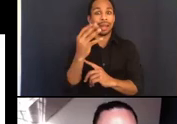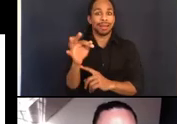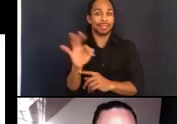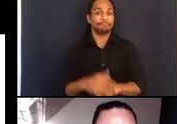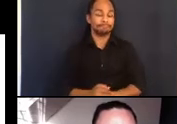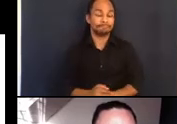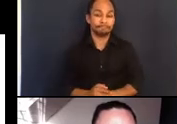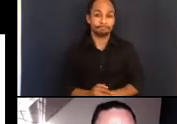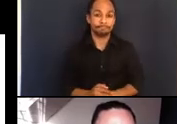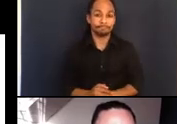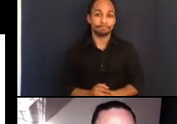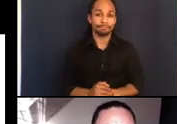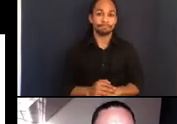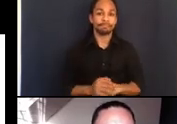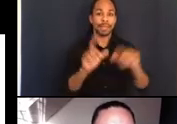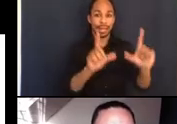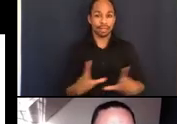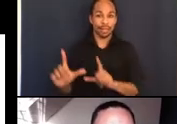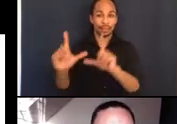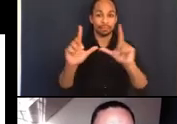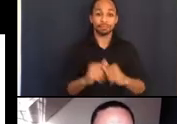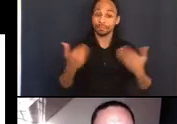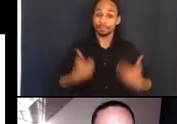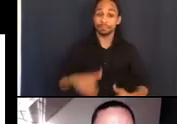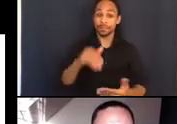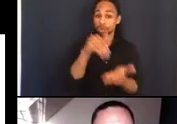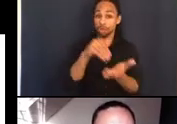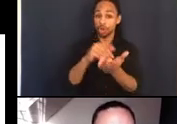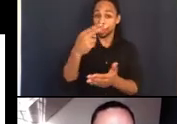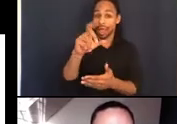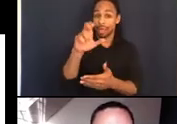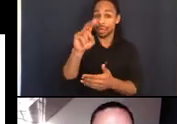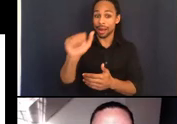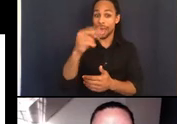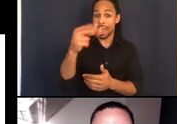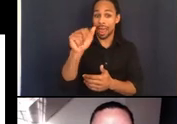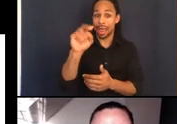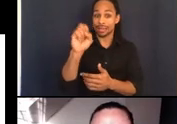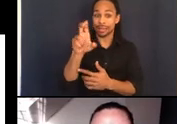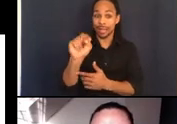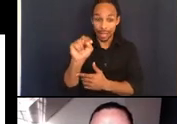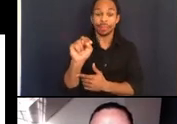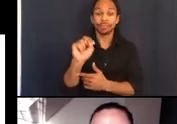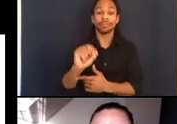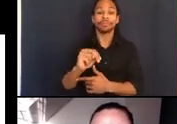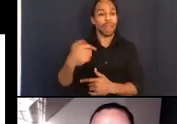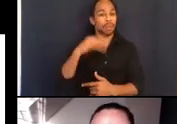Next slide, please. I'm Helena Hansen. I'll be your MC. This is being recorded for posting